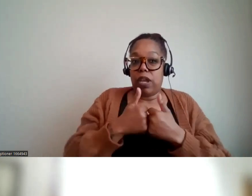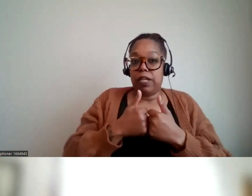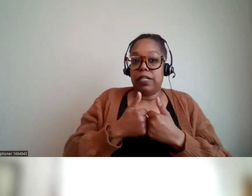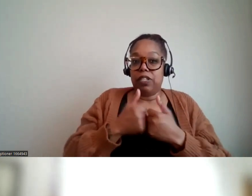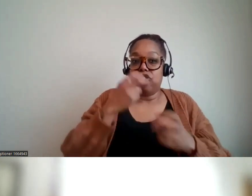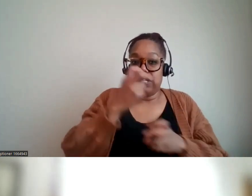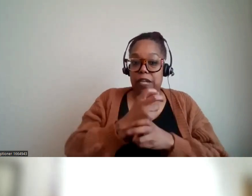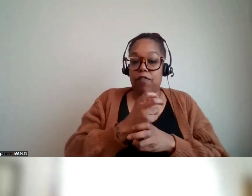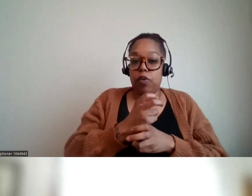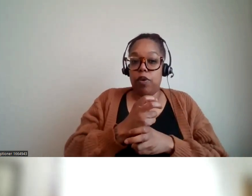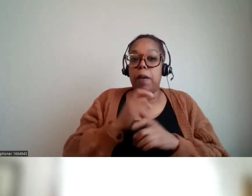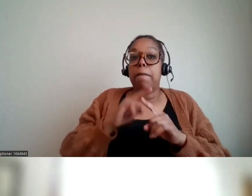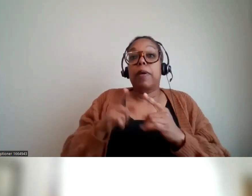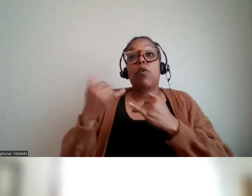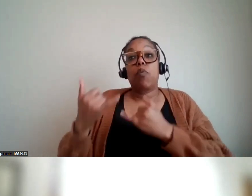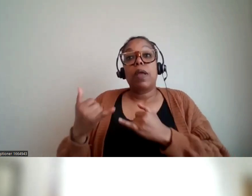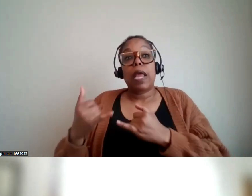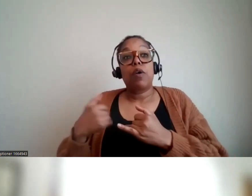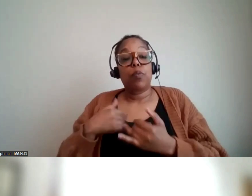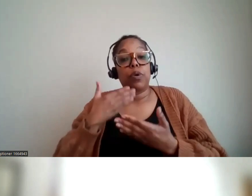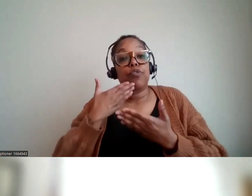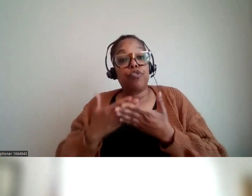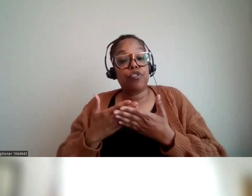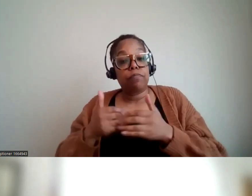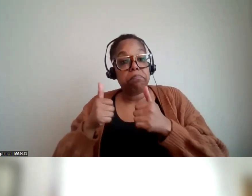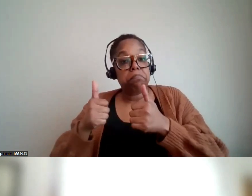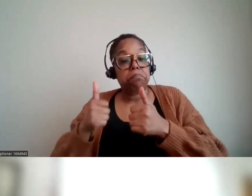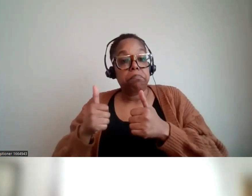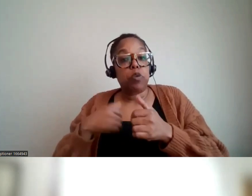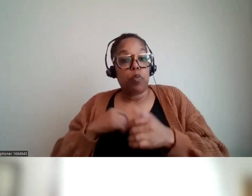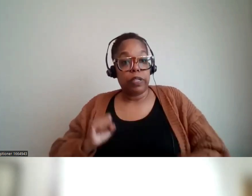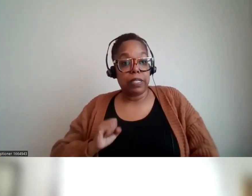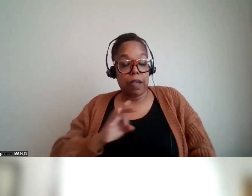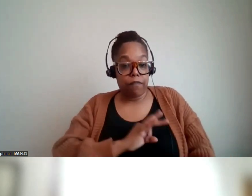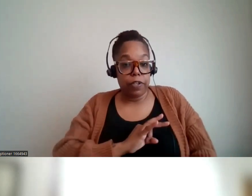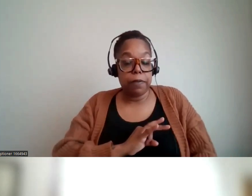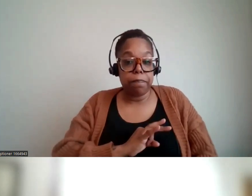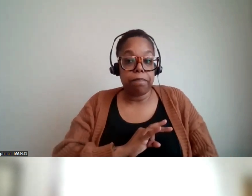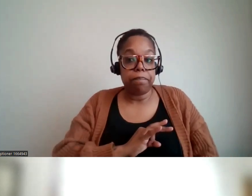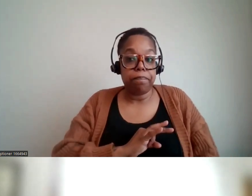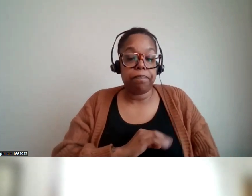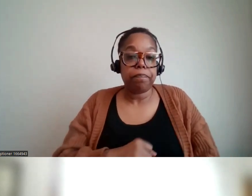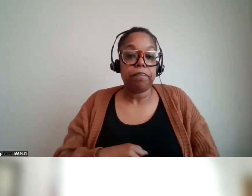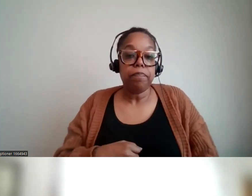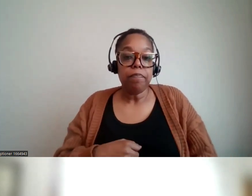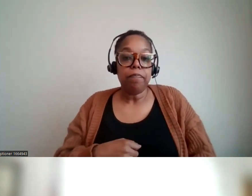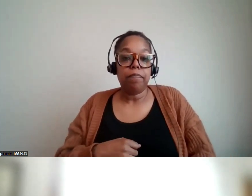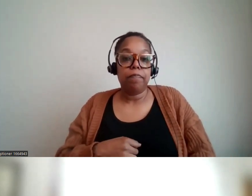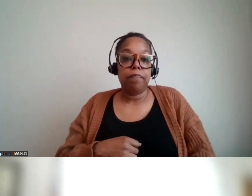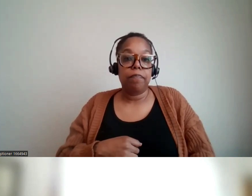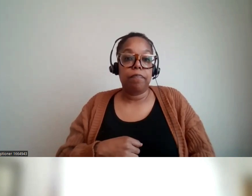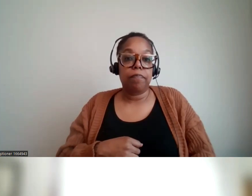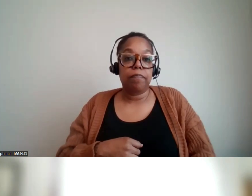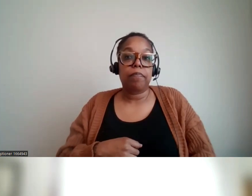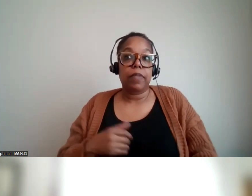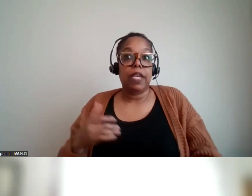reasons. Currently, though, we're in a really good place with our staffing, which I think is just, it